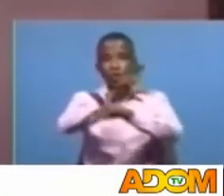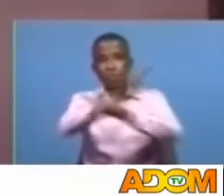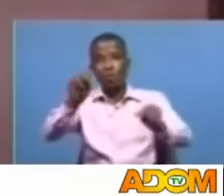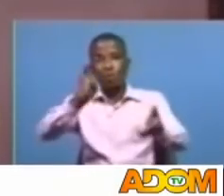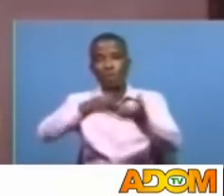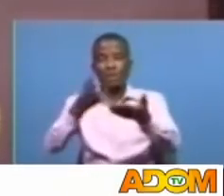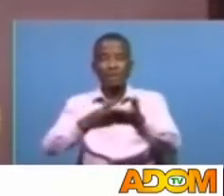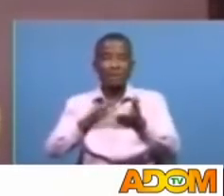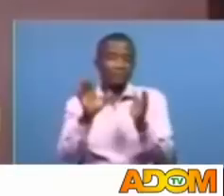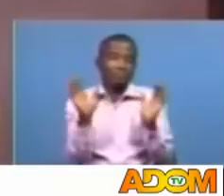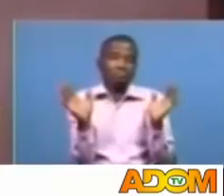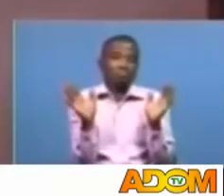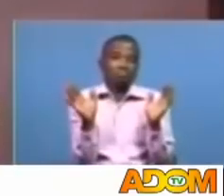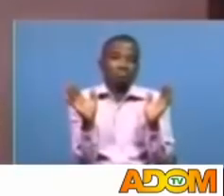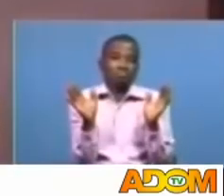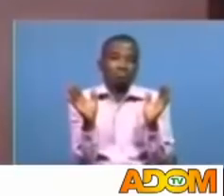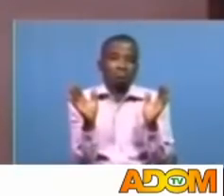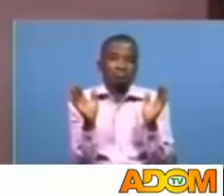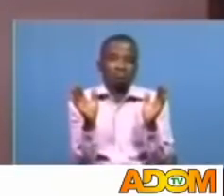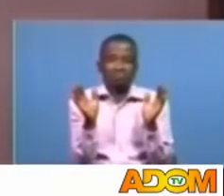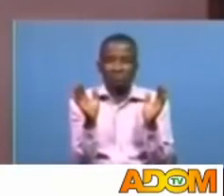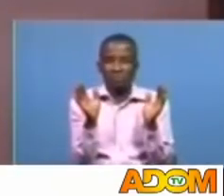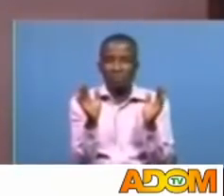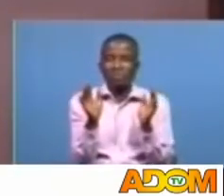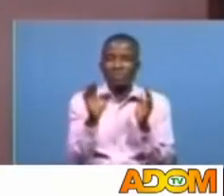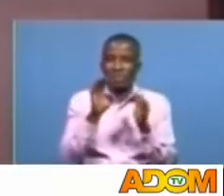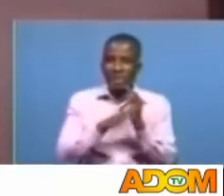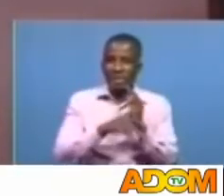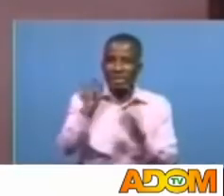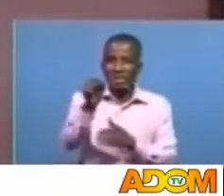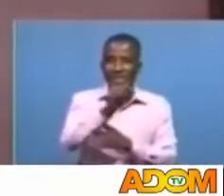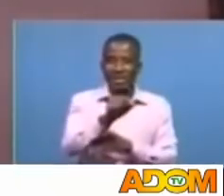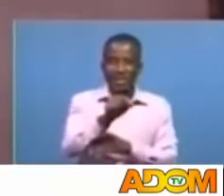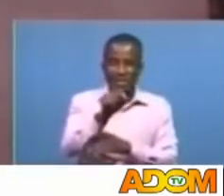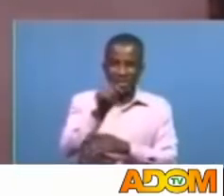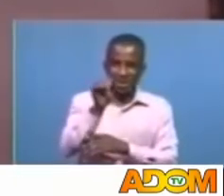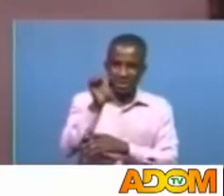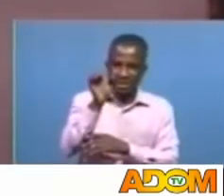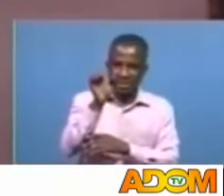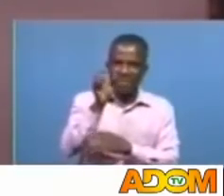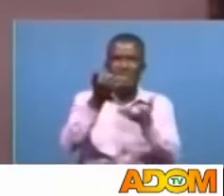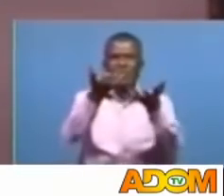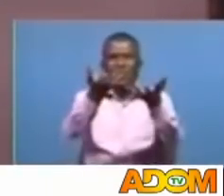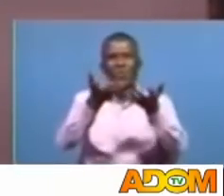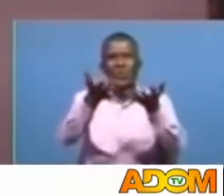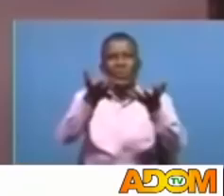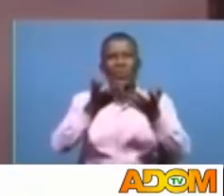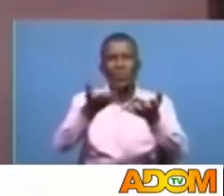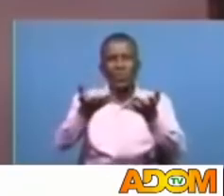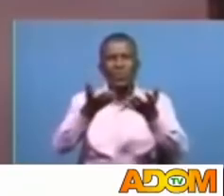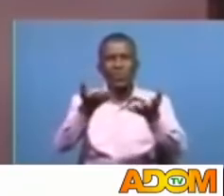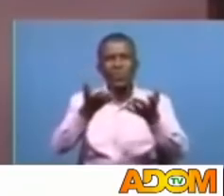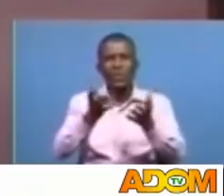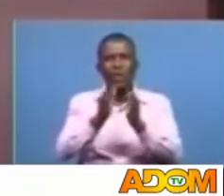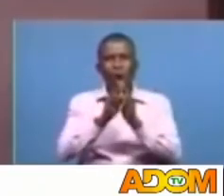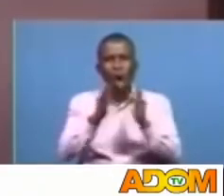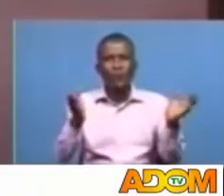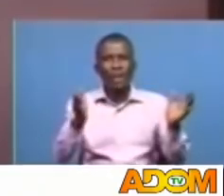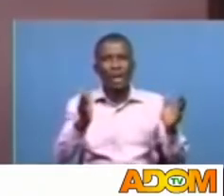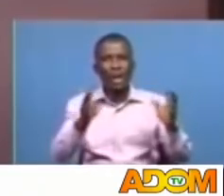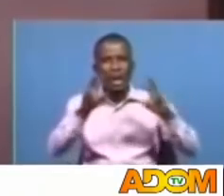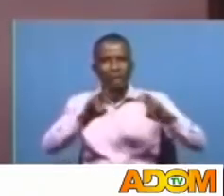Therefore, to seek to reopen your case so that you can